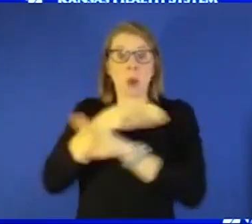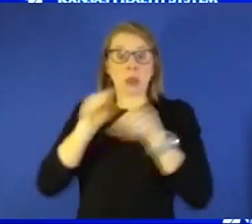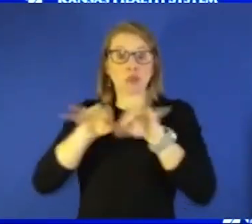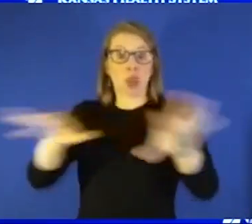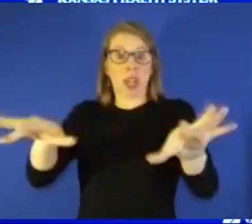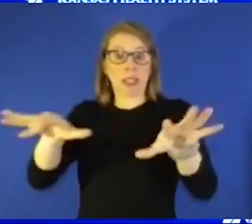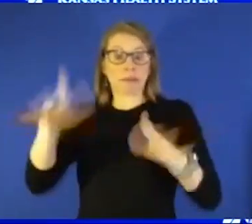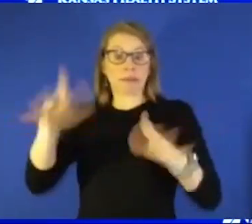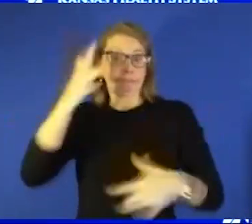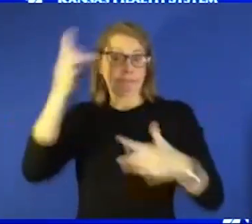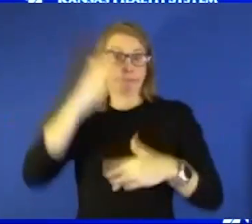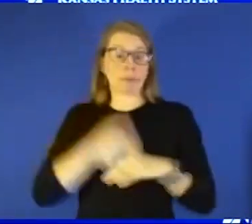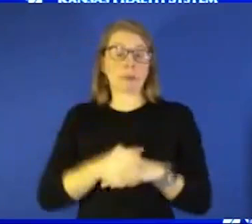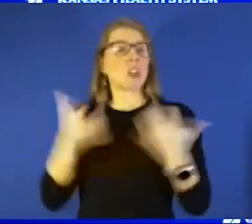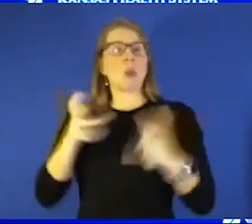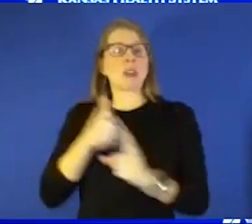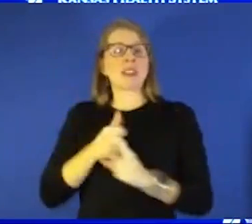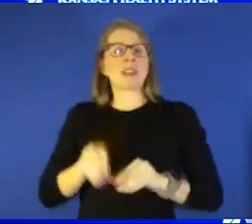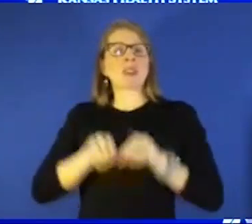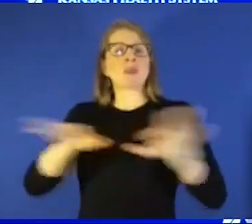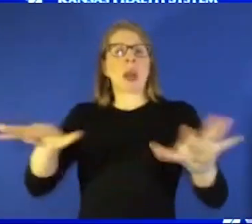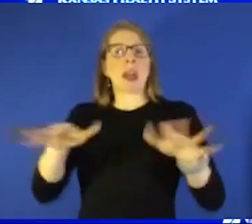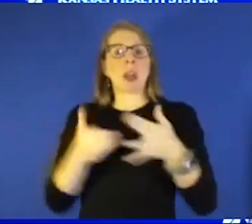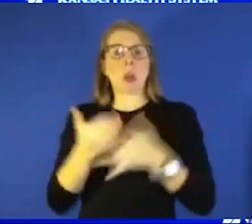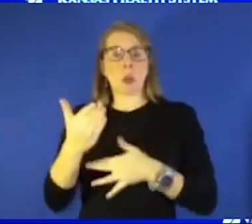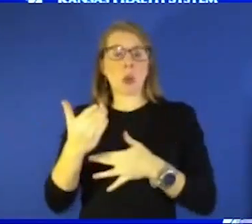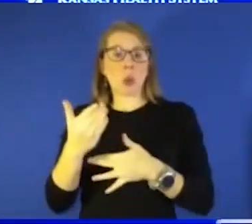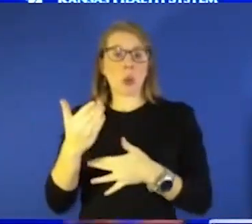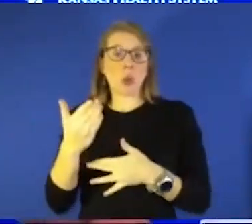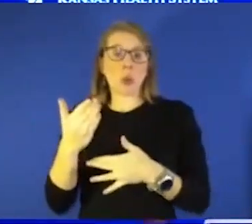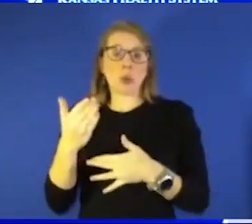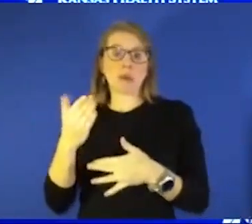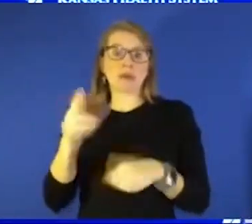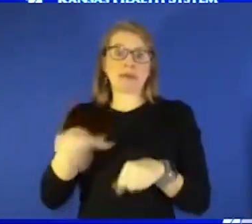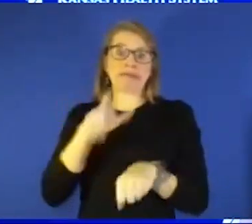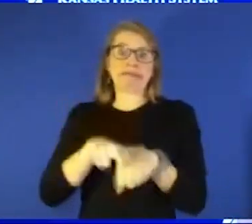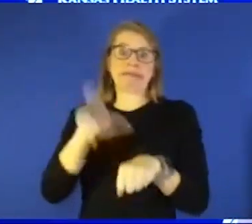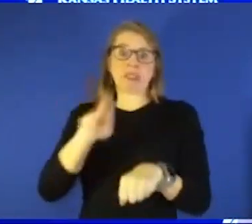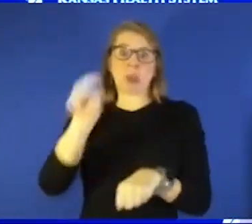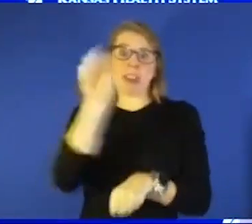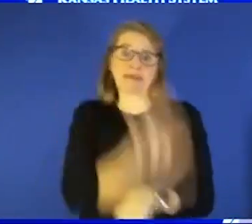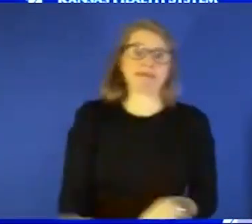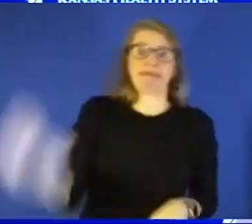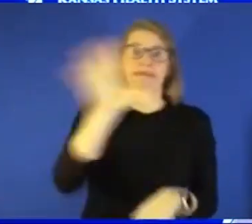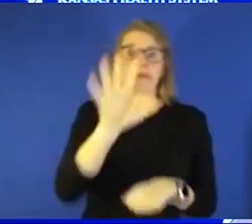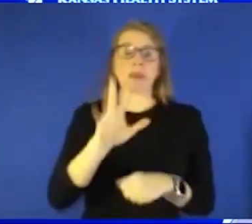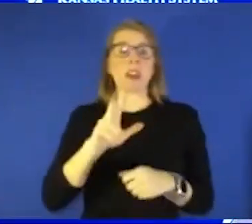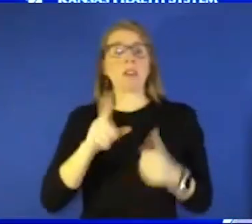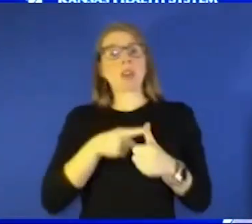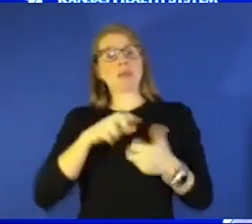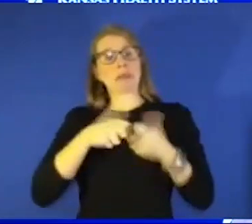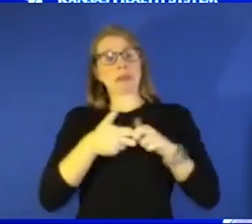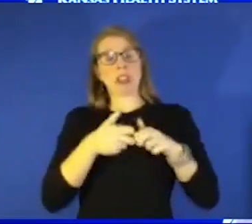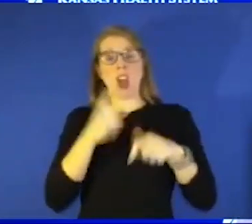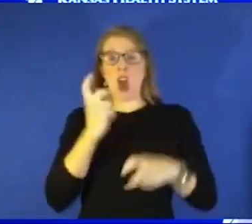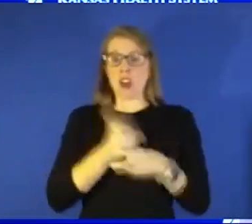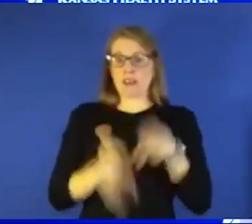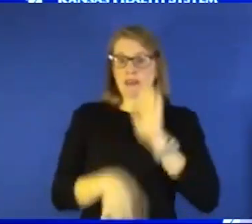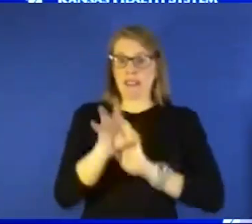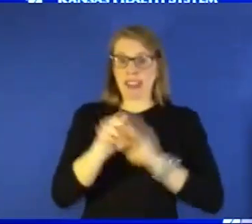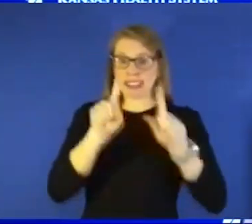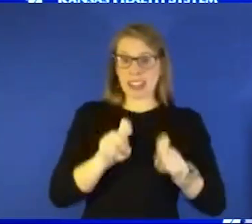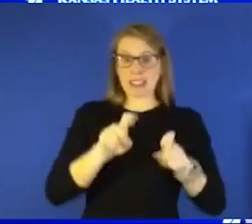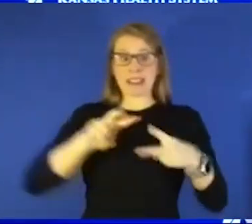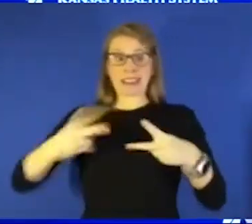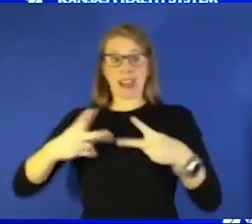more spreading throughout the country. There are a couple of problems with that, Hawkeye. First of all, sometimes it's hard to find the test, and second of all,